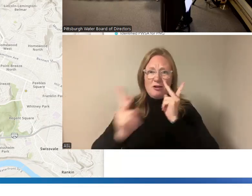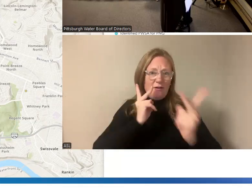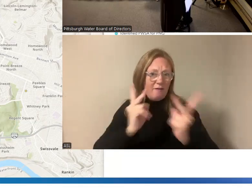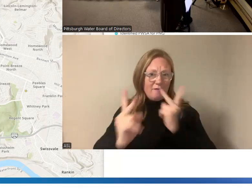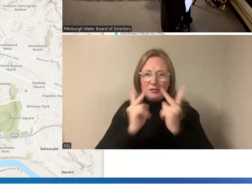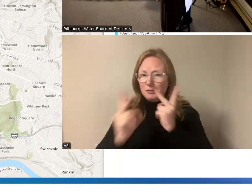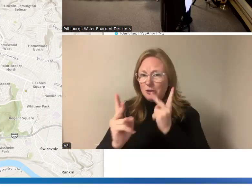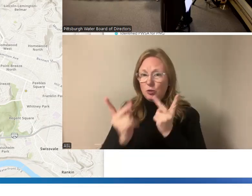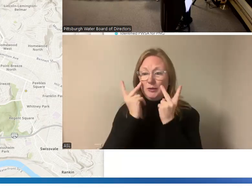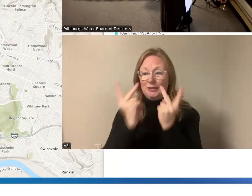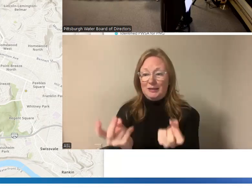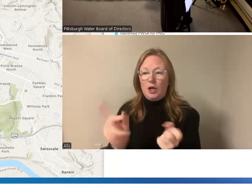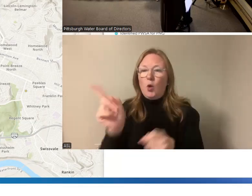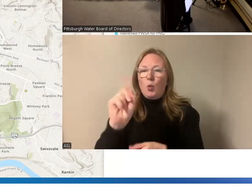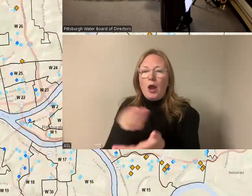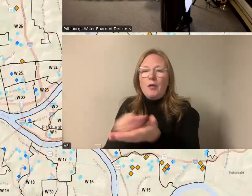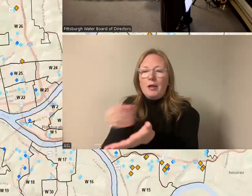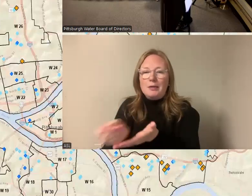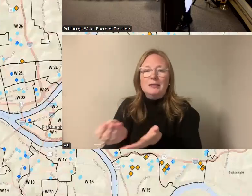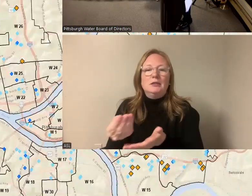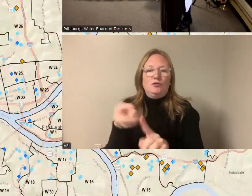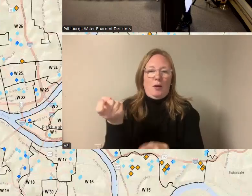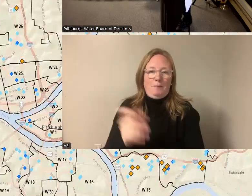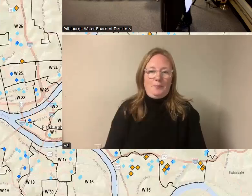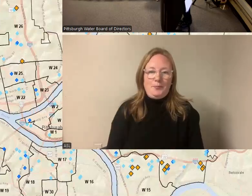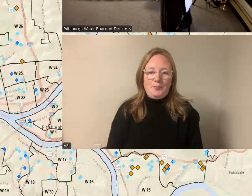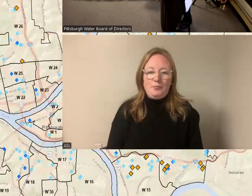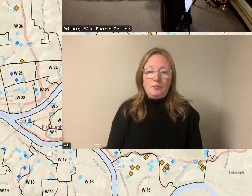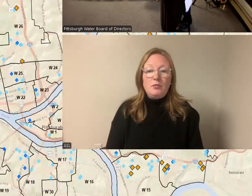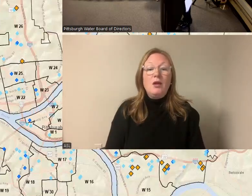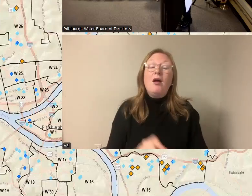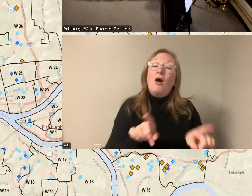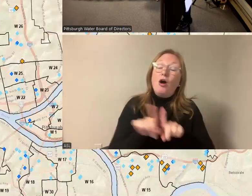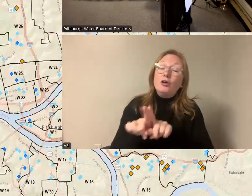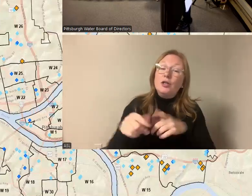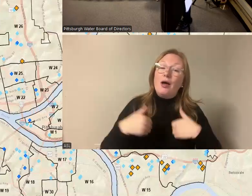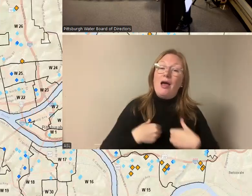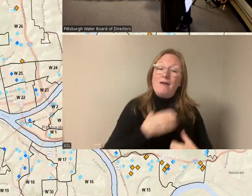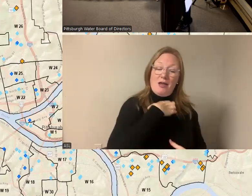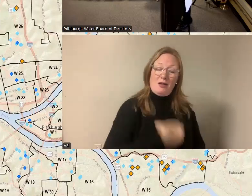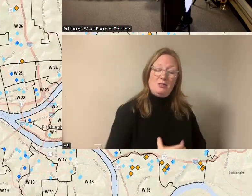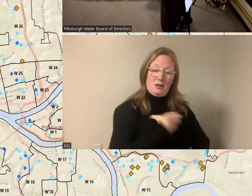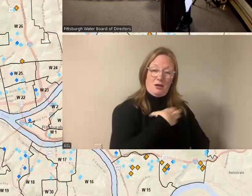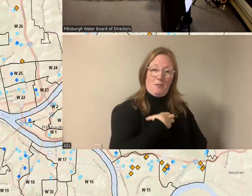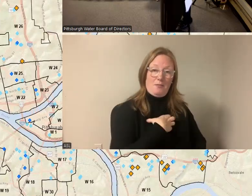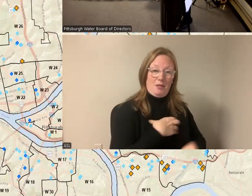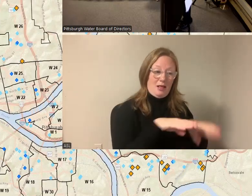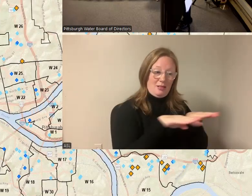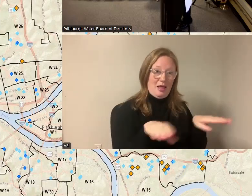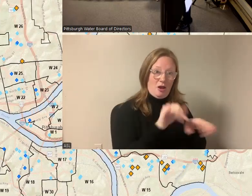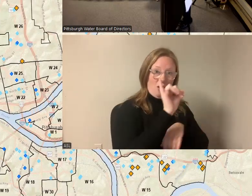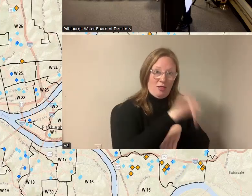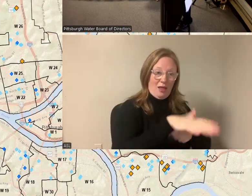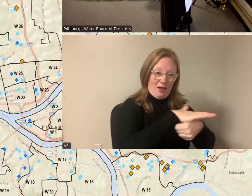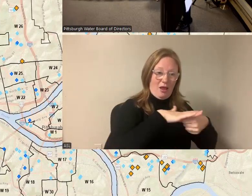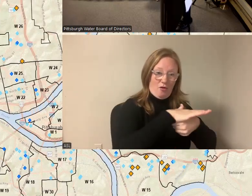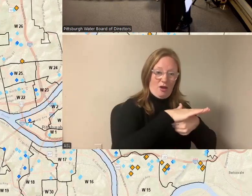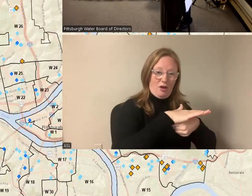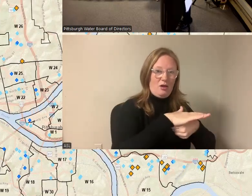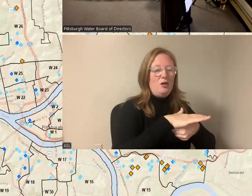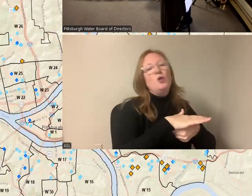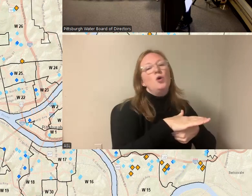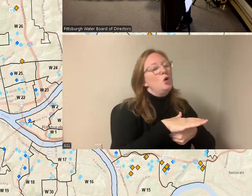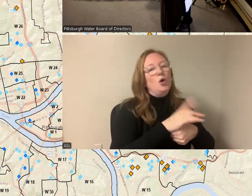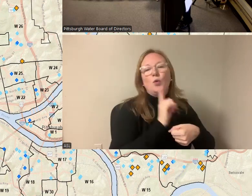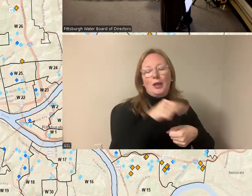the distribution of expenses. We also maintain a customer complaint layer within the GIS map, which has been a key focus